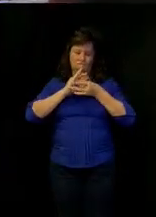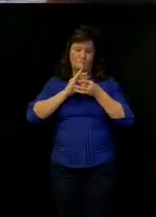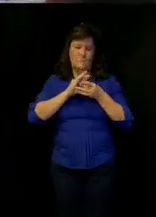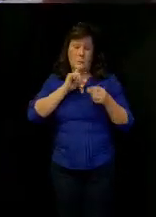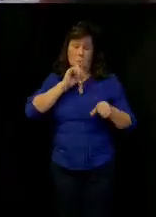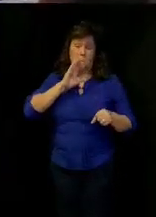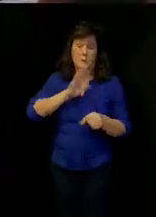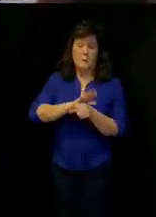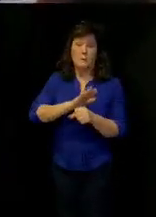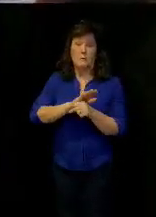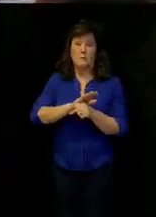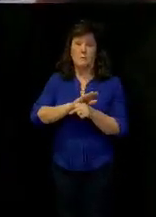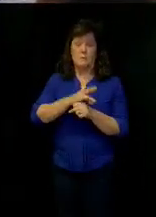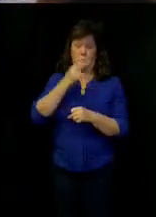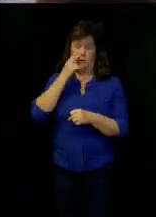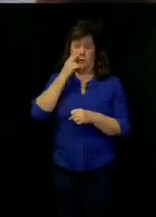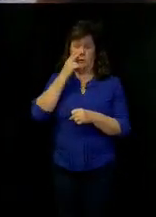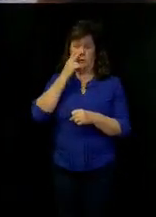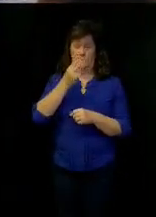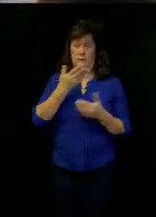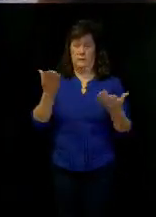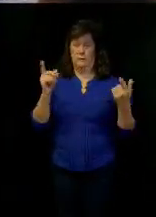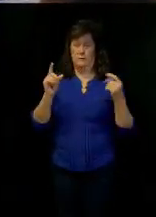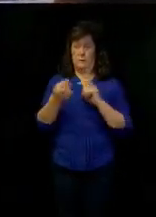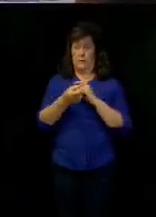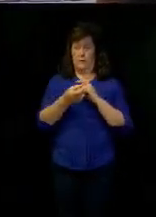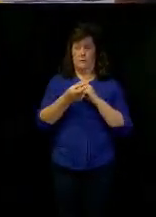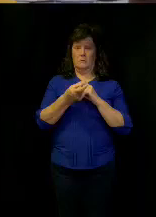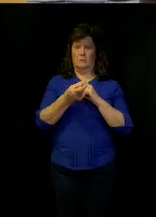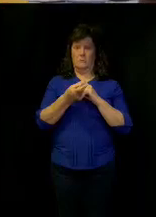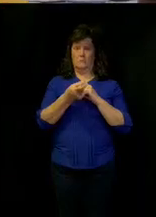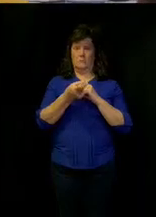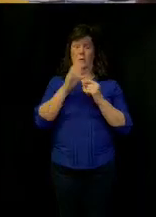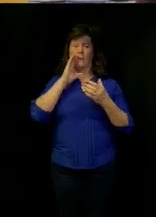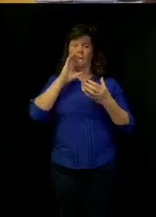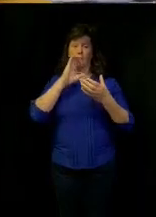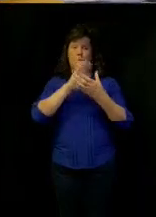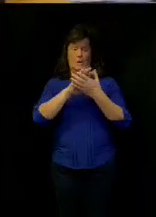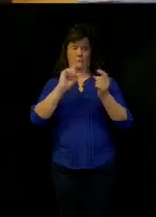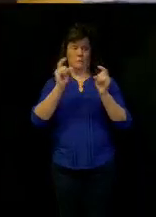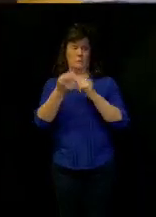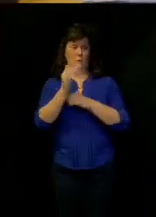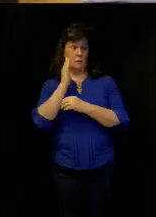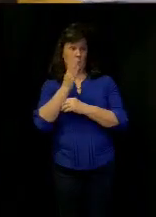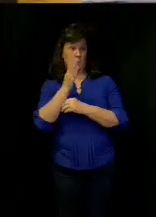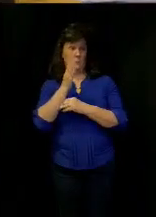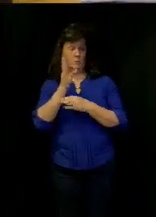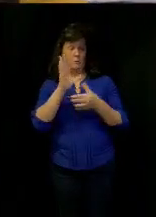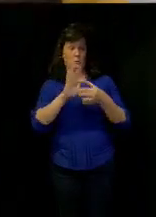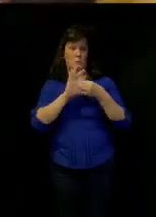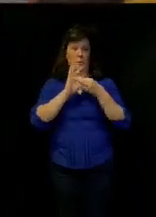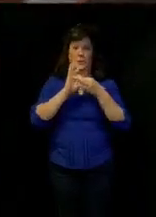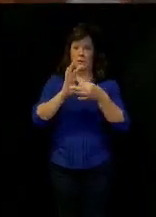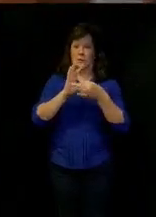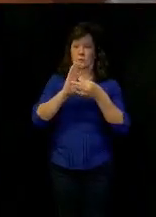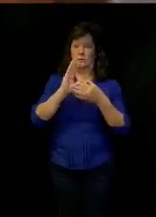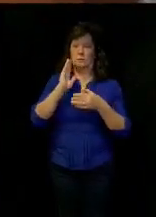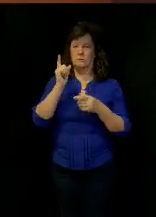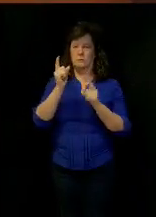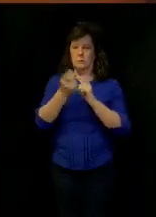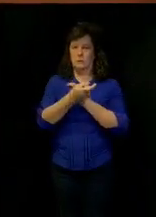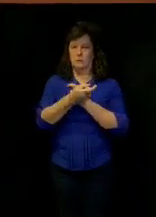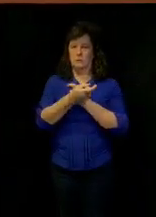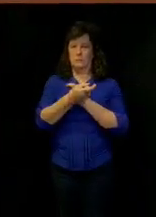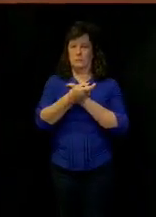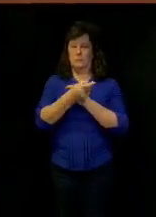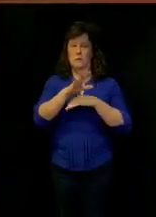promise you, things will change. Your marriage will change. Come on. Your relationships will change. Your habits